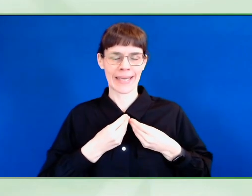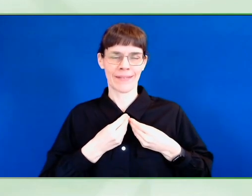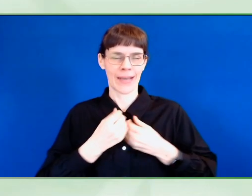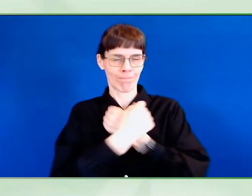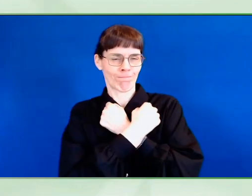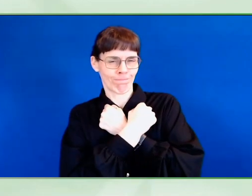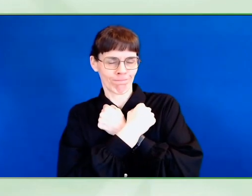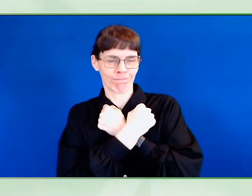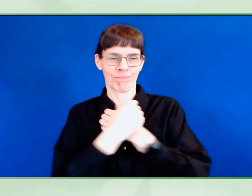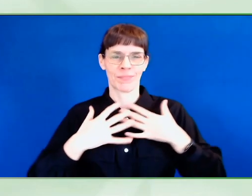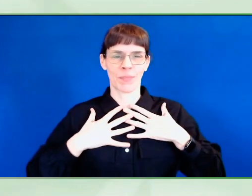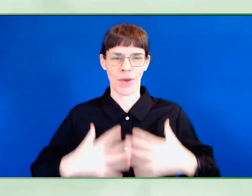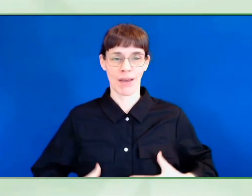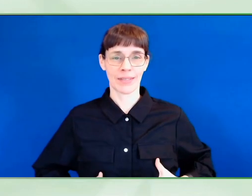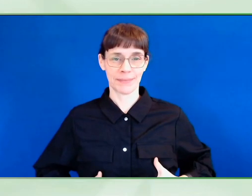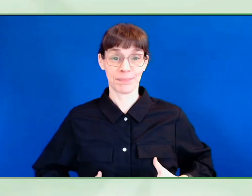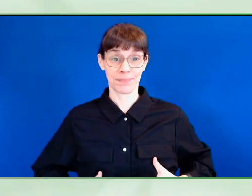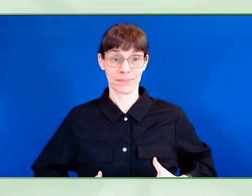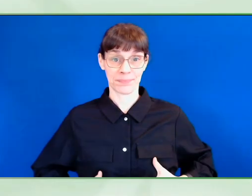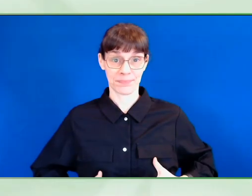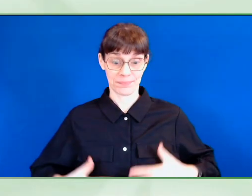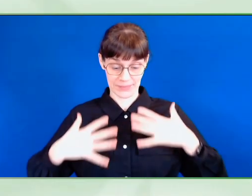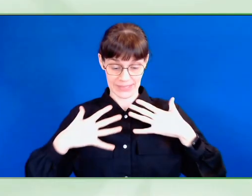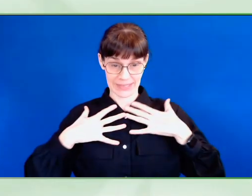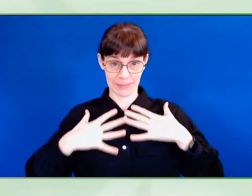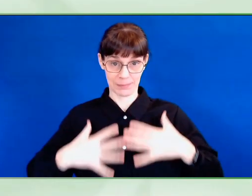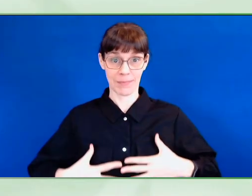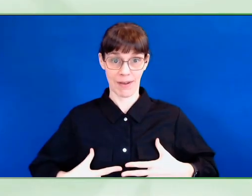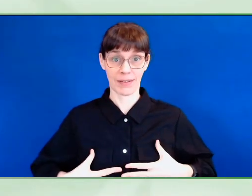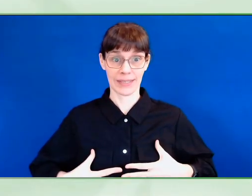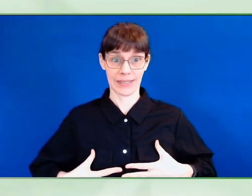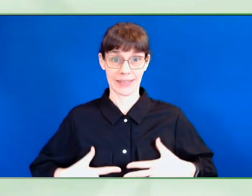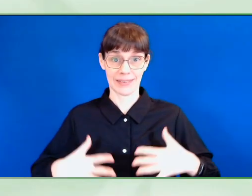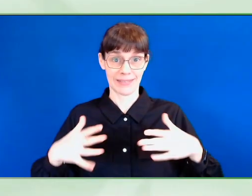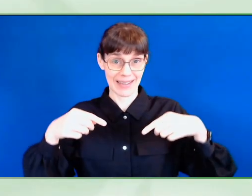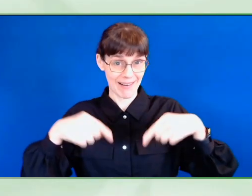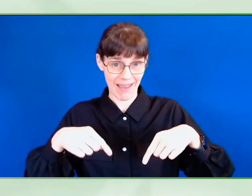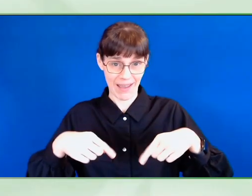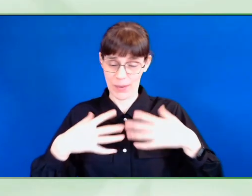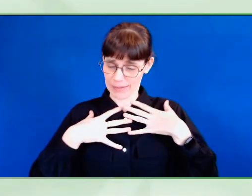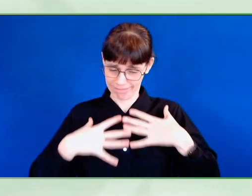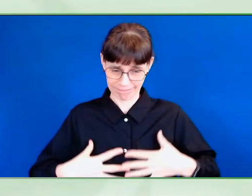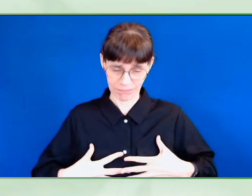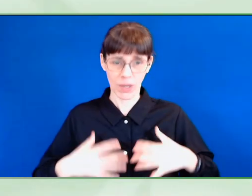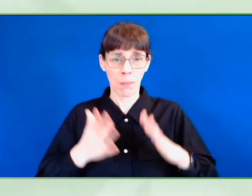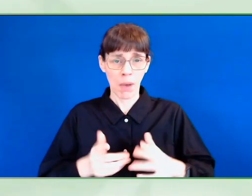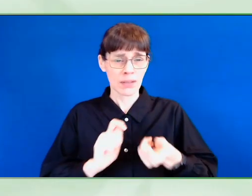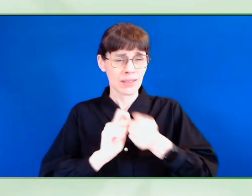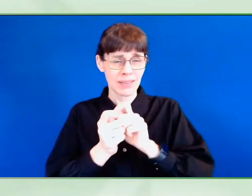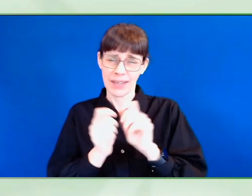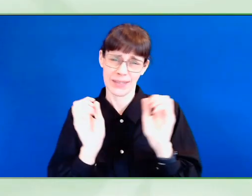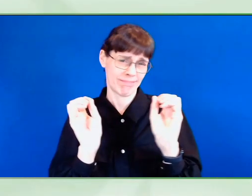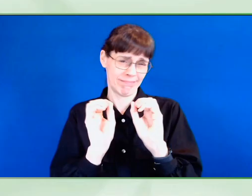This body, exactly as it is, right here and right now, without needing to change any part of